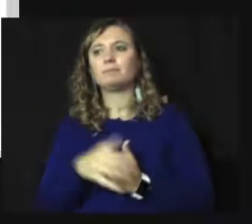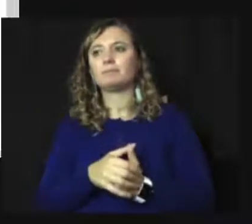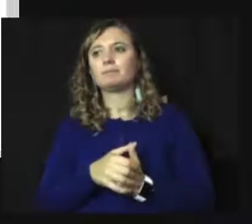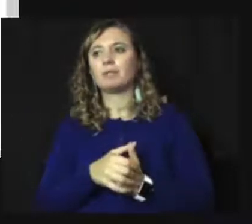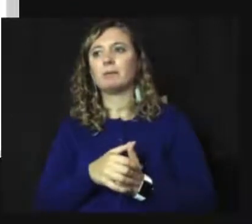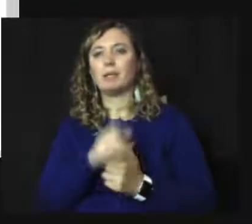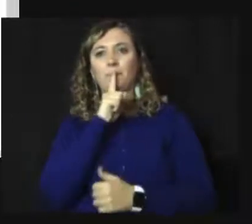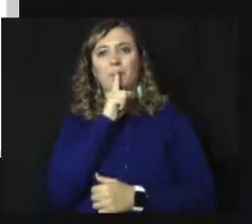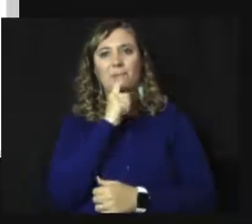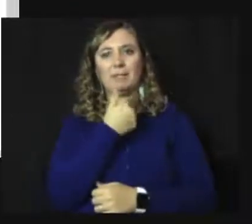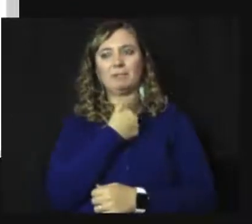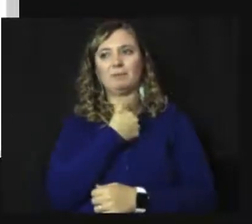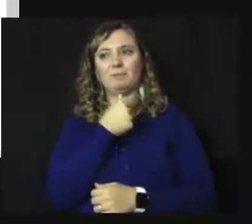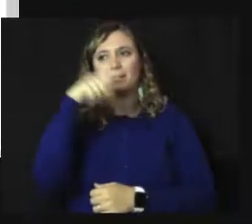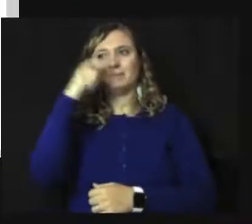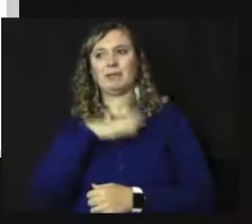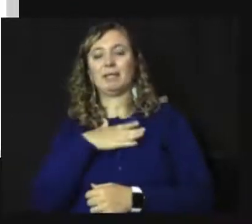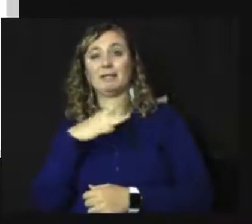door.